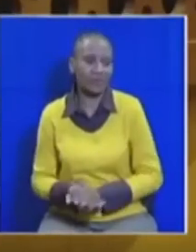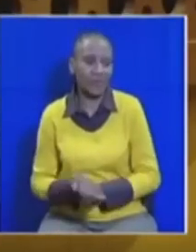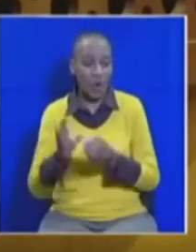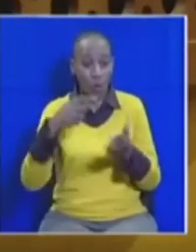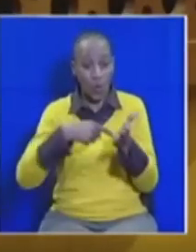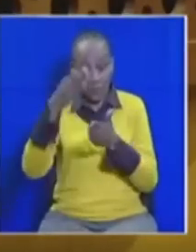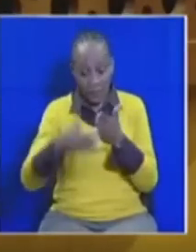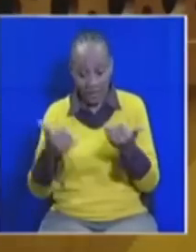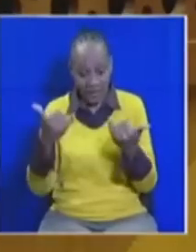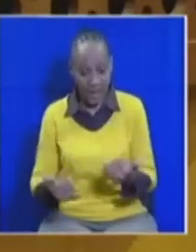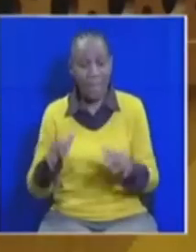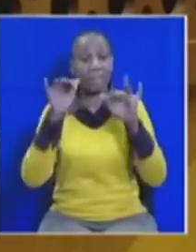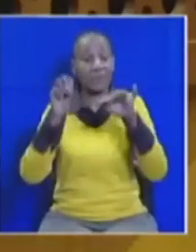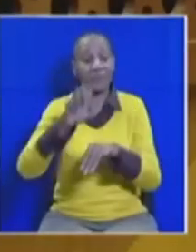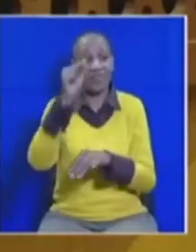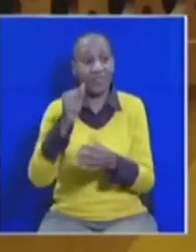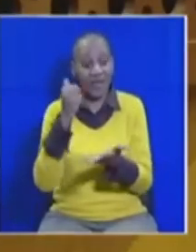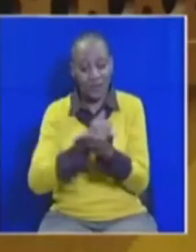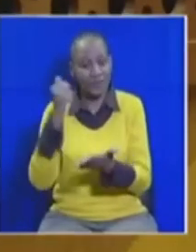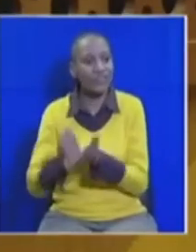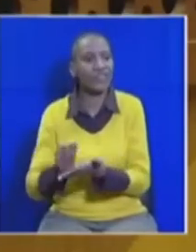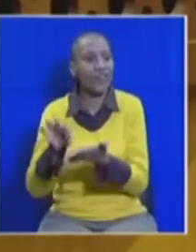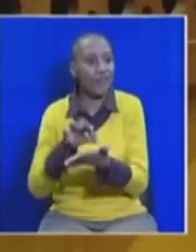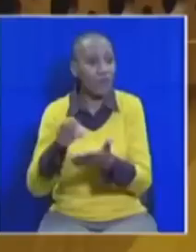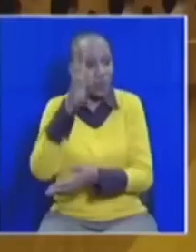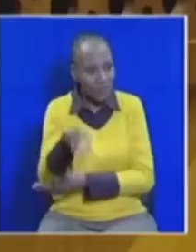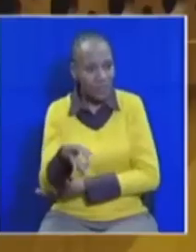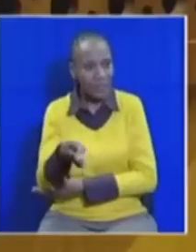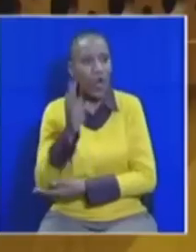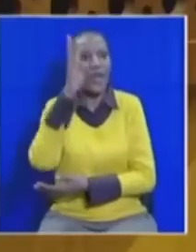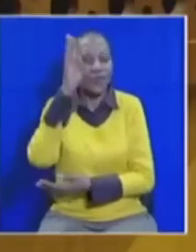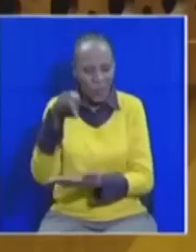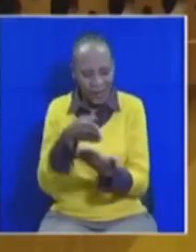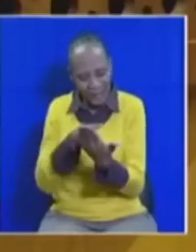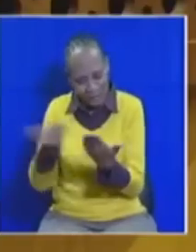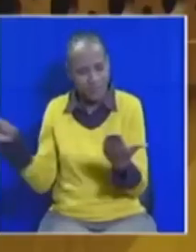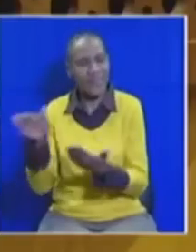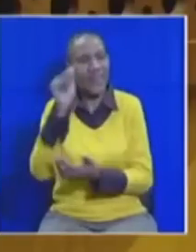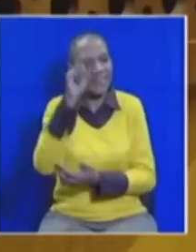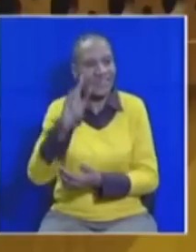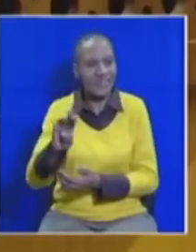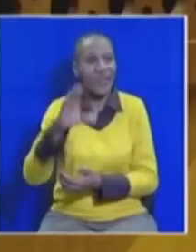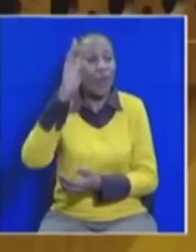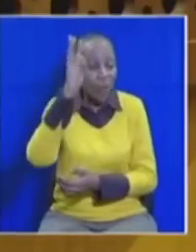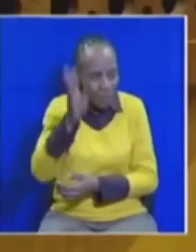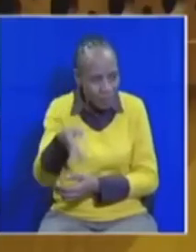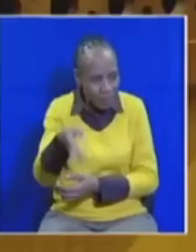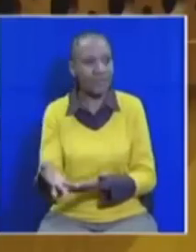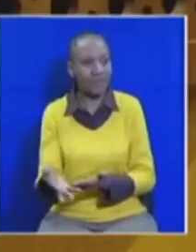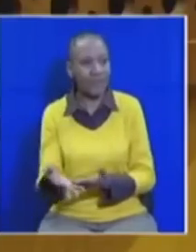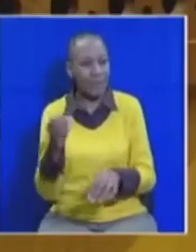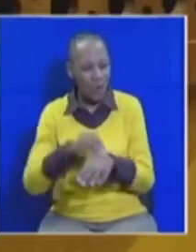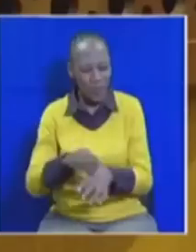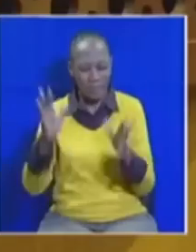an opportunity to register to vote and remove this rotten ANC, which is rotten to the